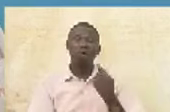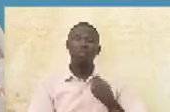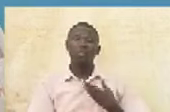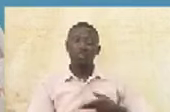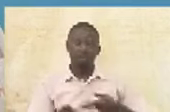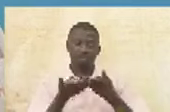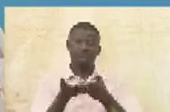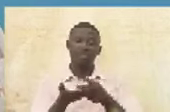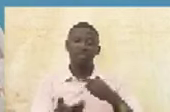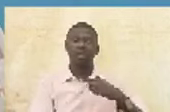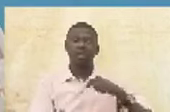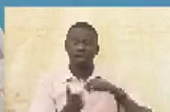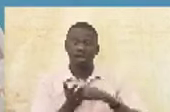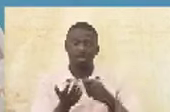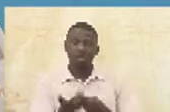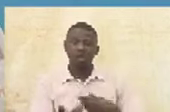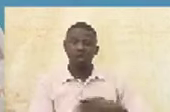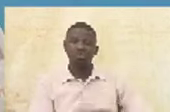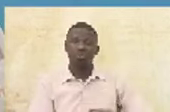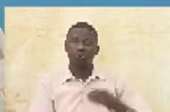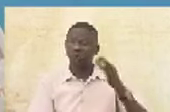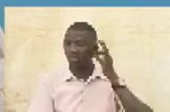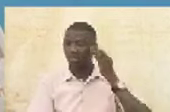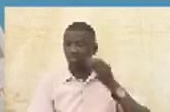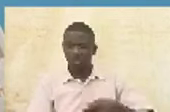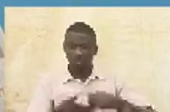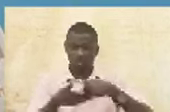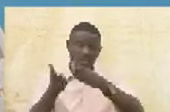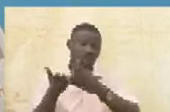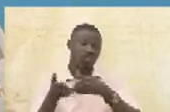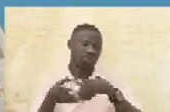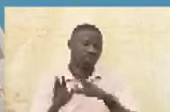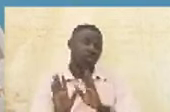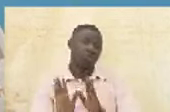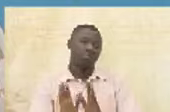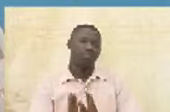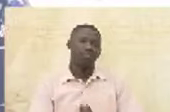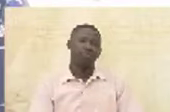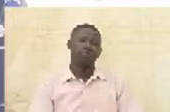I gave the groundnuts to my daughter to take it to him.